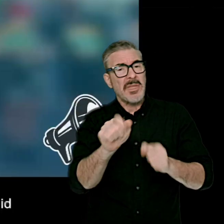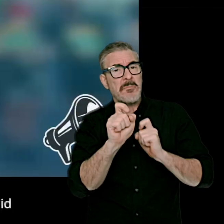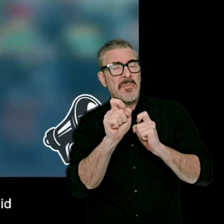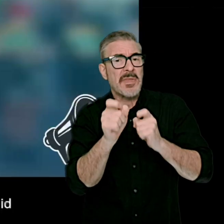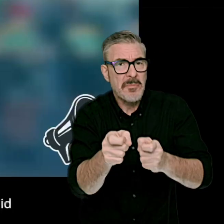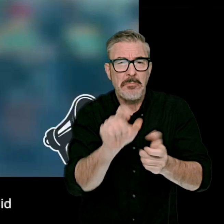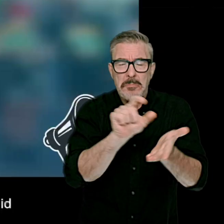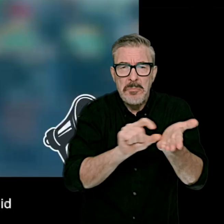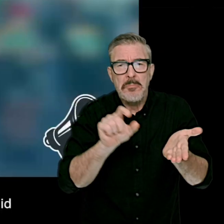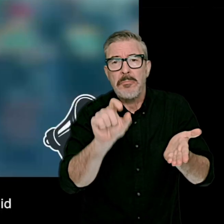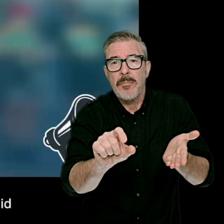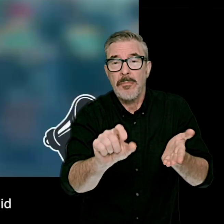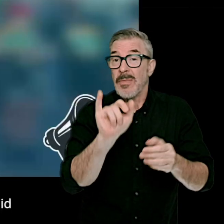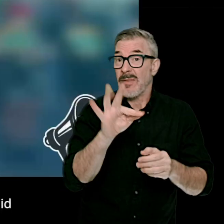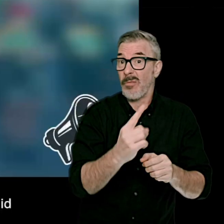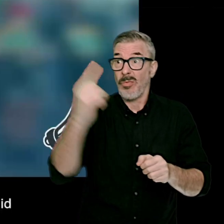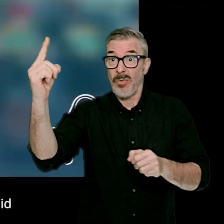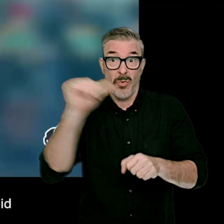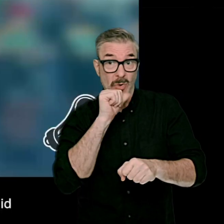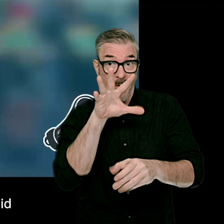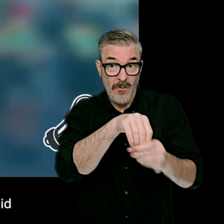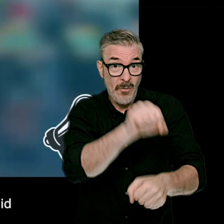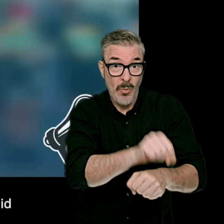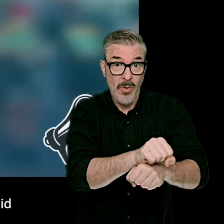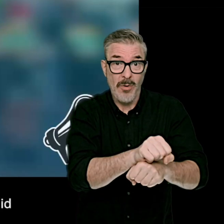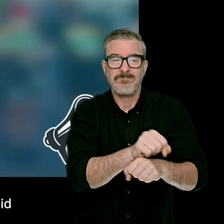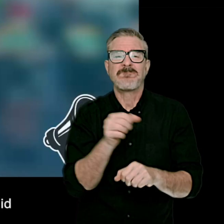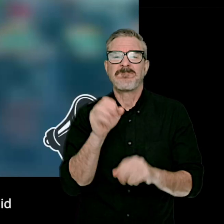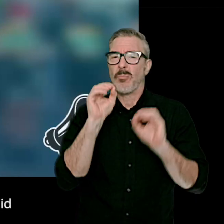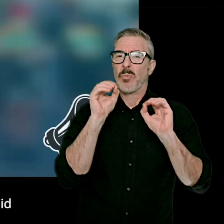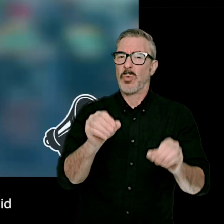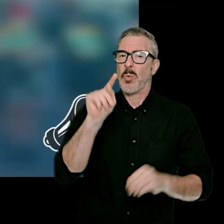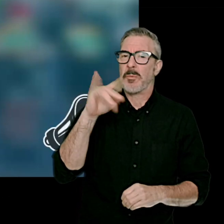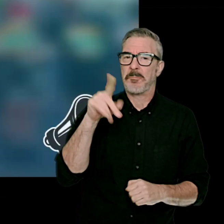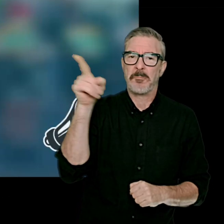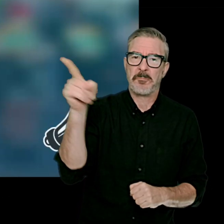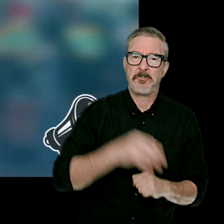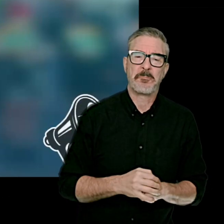that employers can't keep any tips for themselves unless they